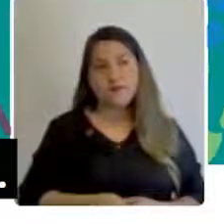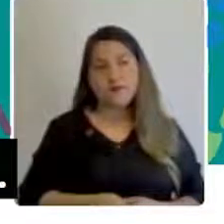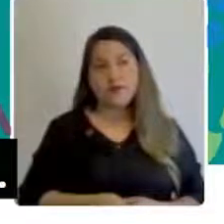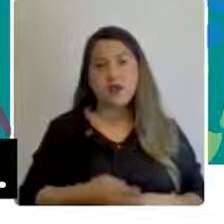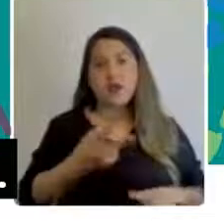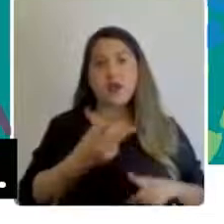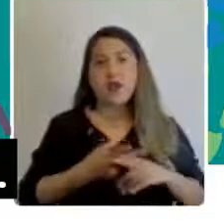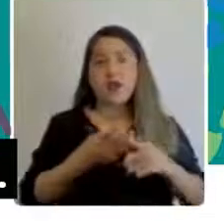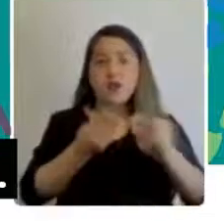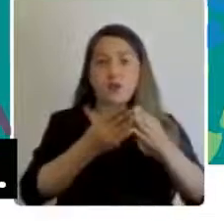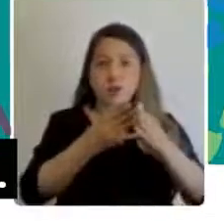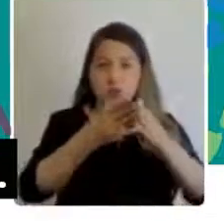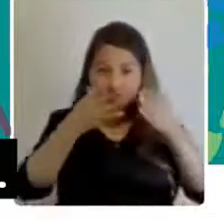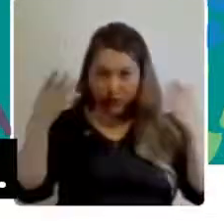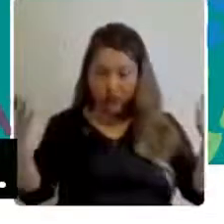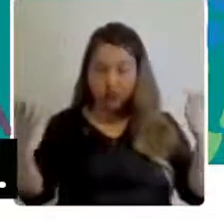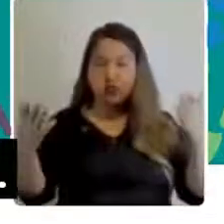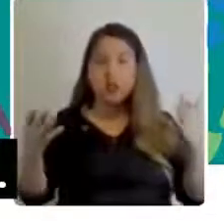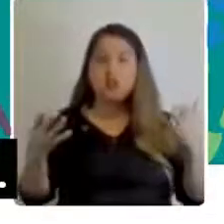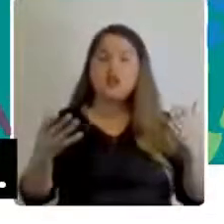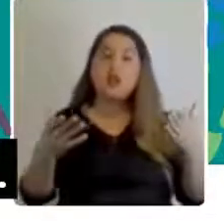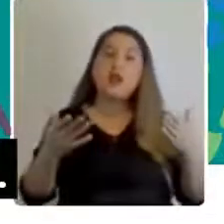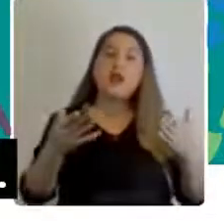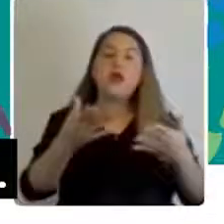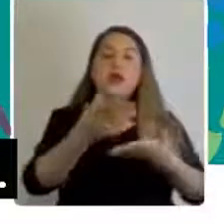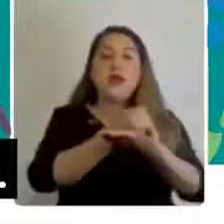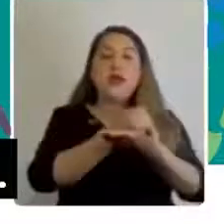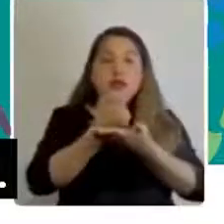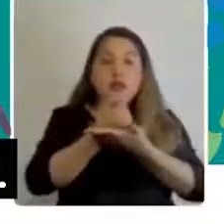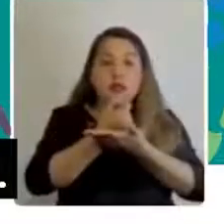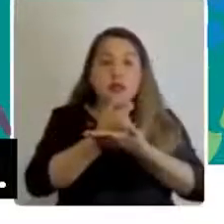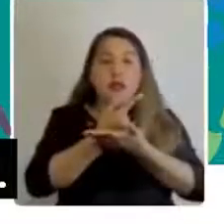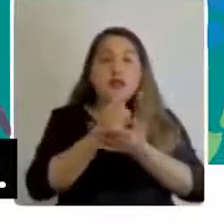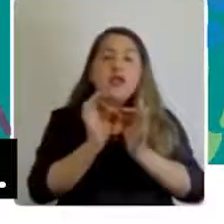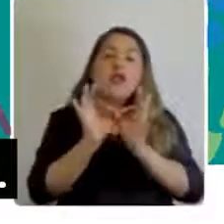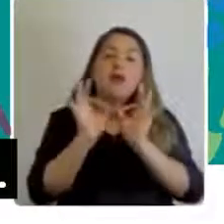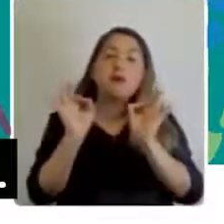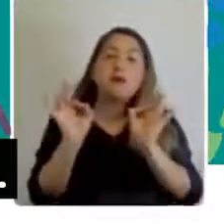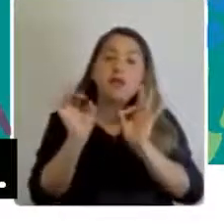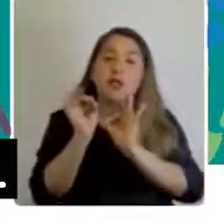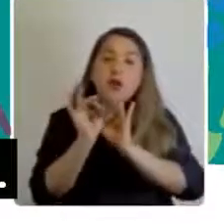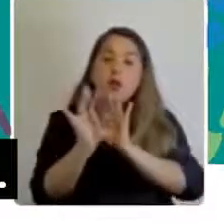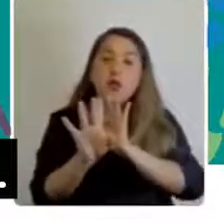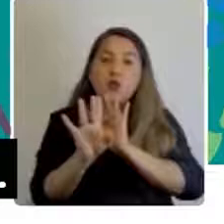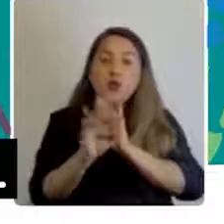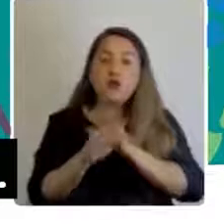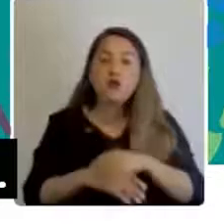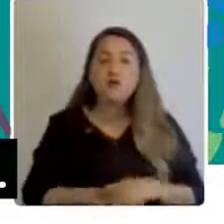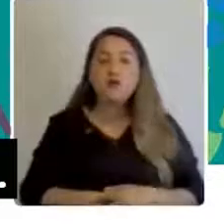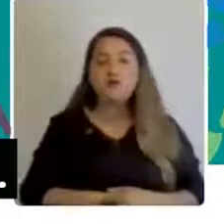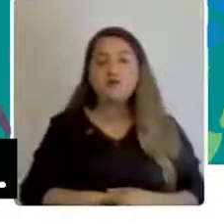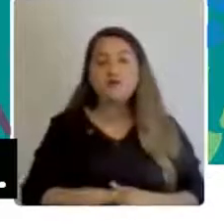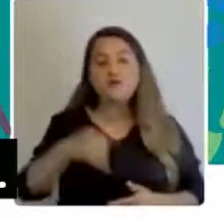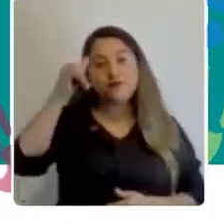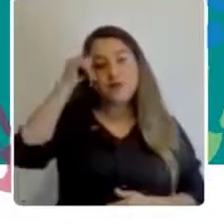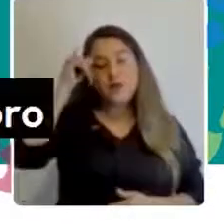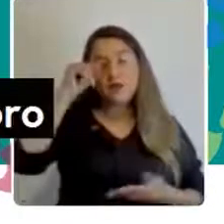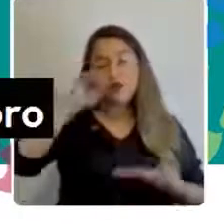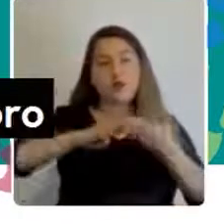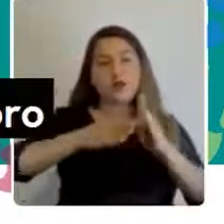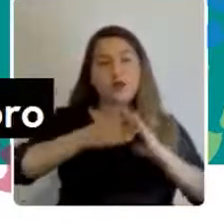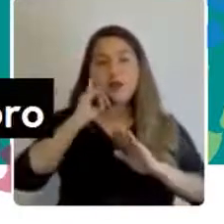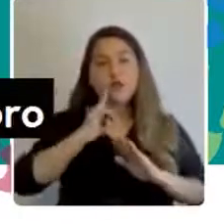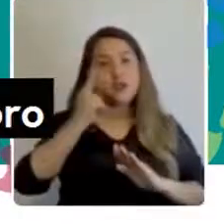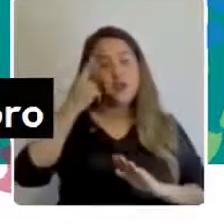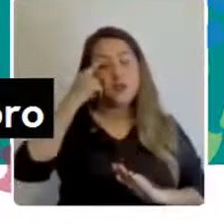be negotiated at each, the price of each orphan drug has to be negotiated in each member state.